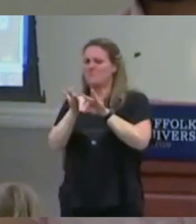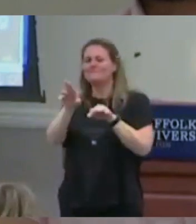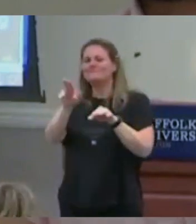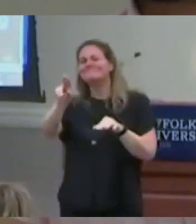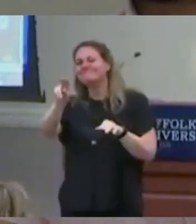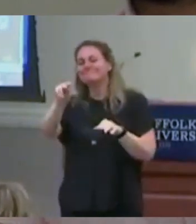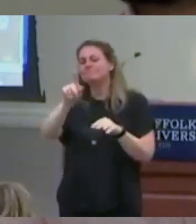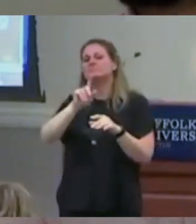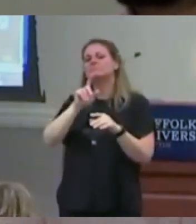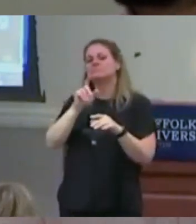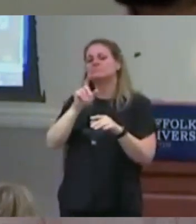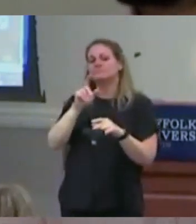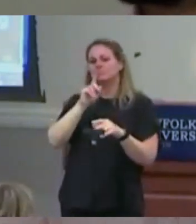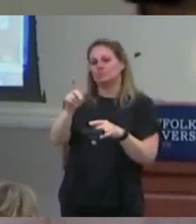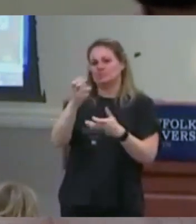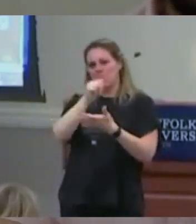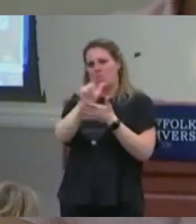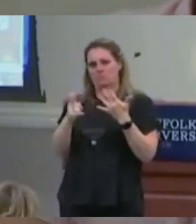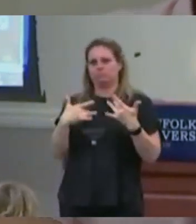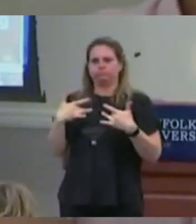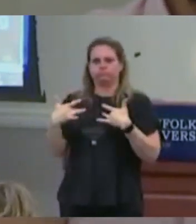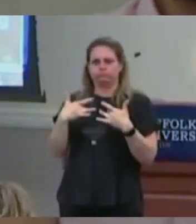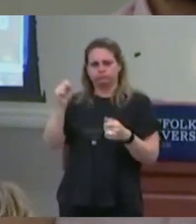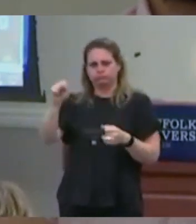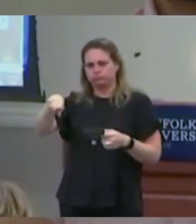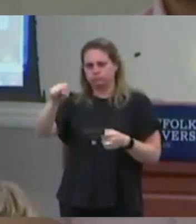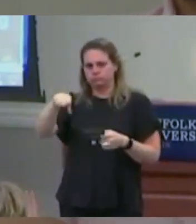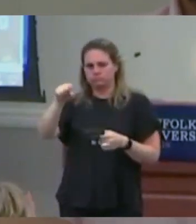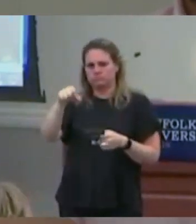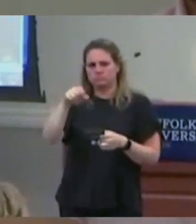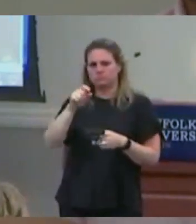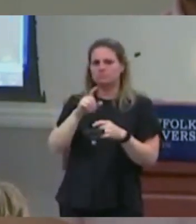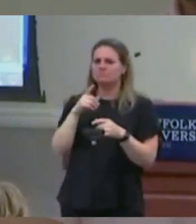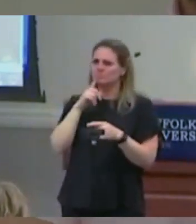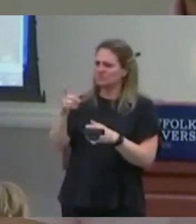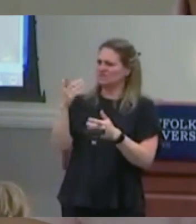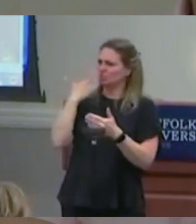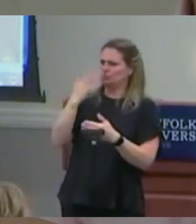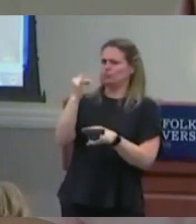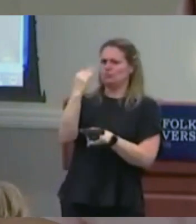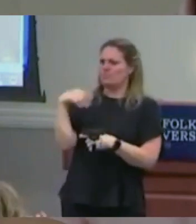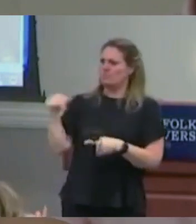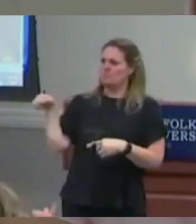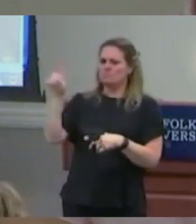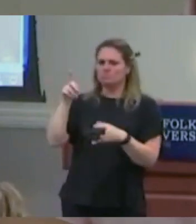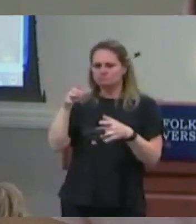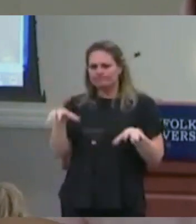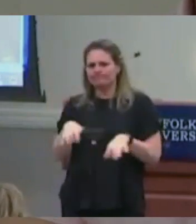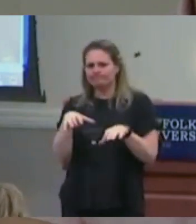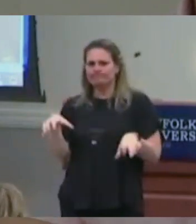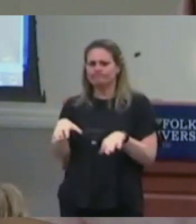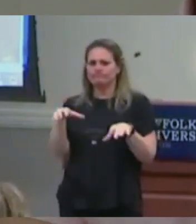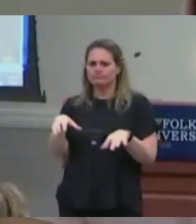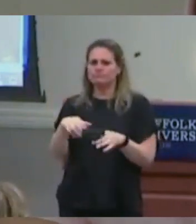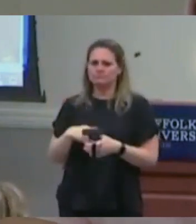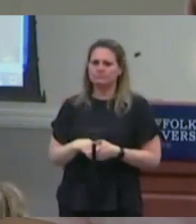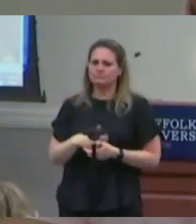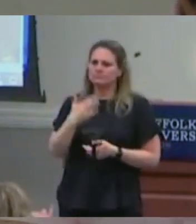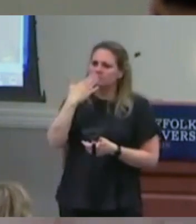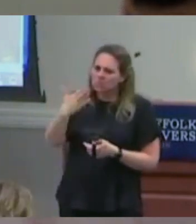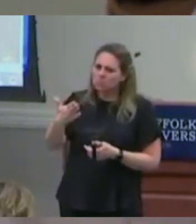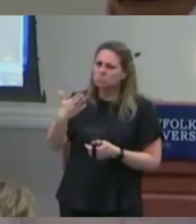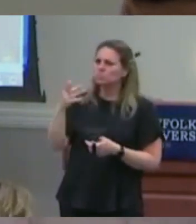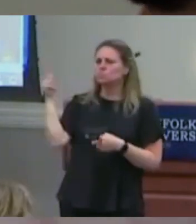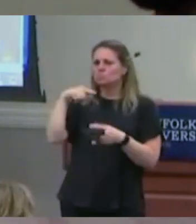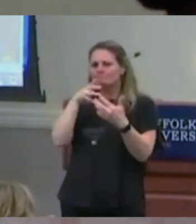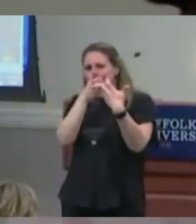I applaud you for working on things systemically, and I think I'll repeat what I said last year. It